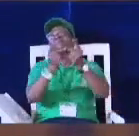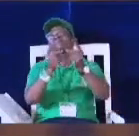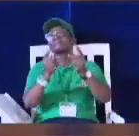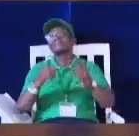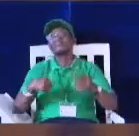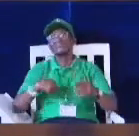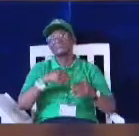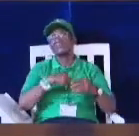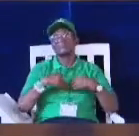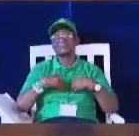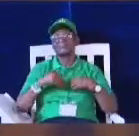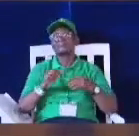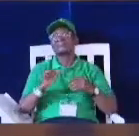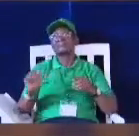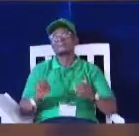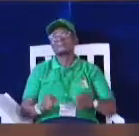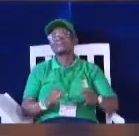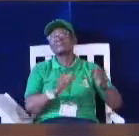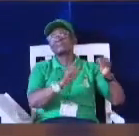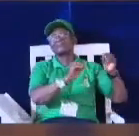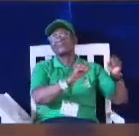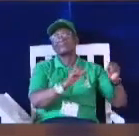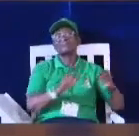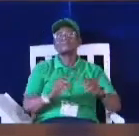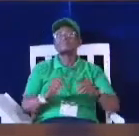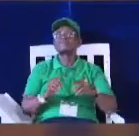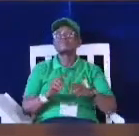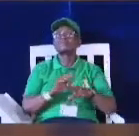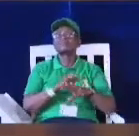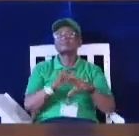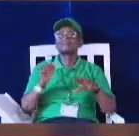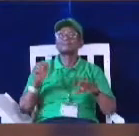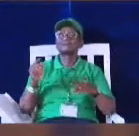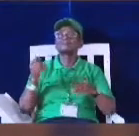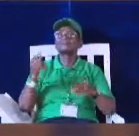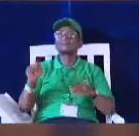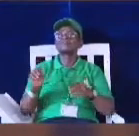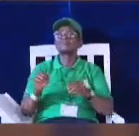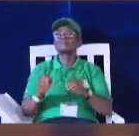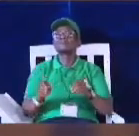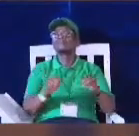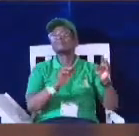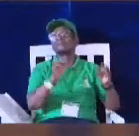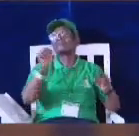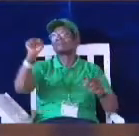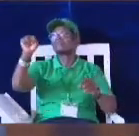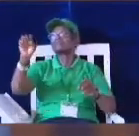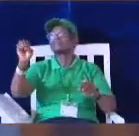we have a set called the set of the Almighty.